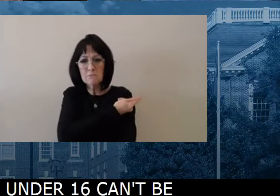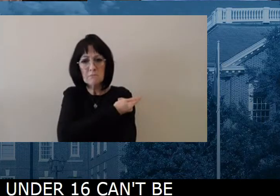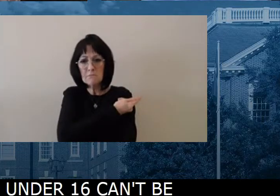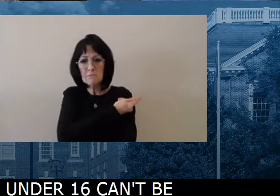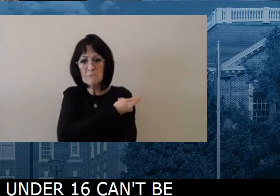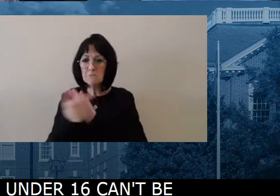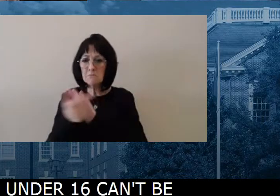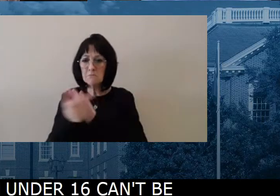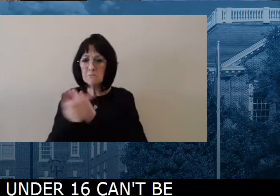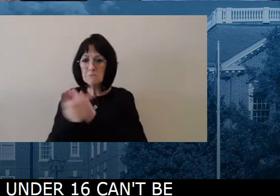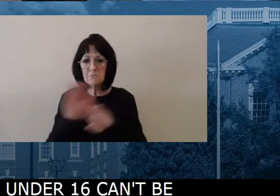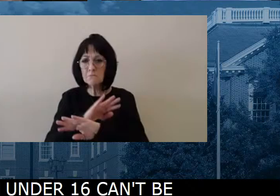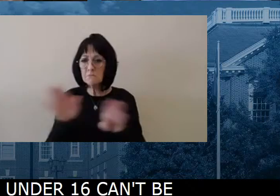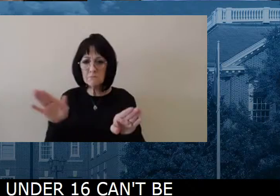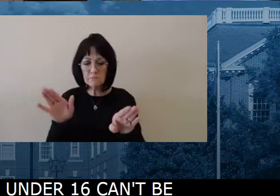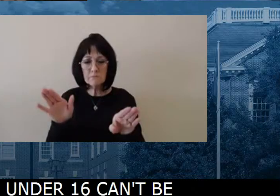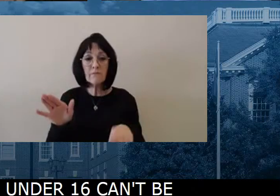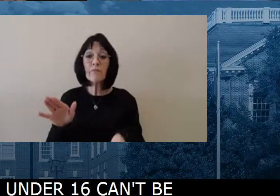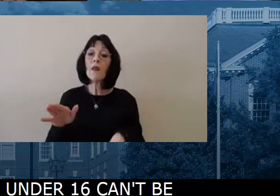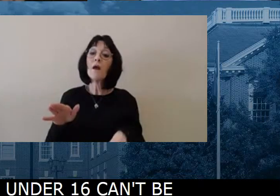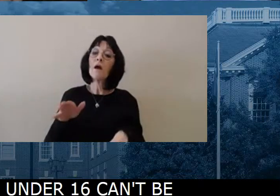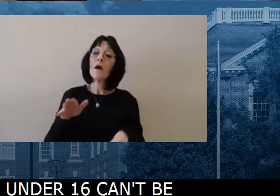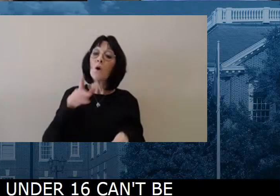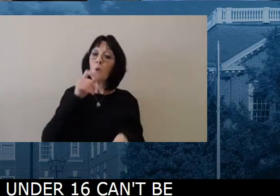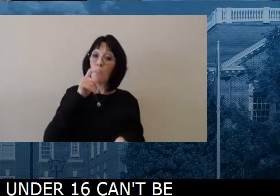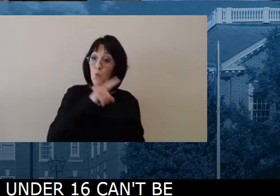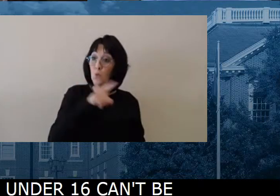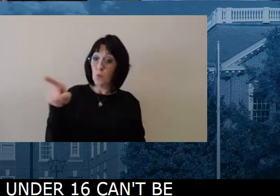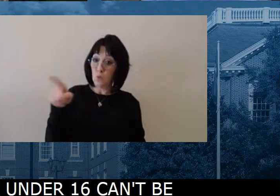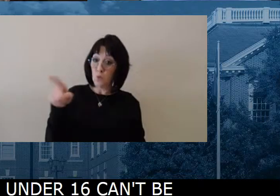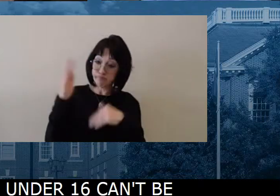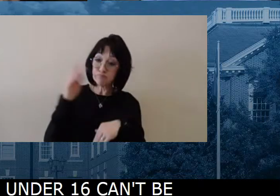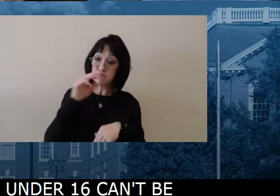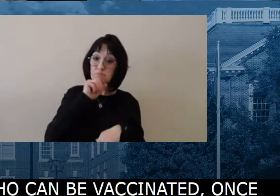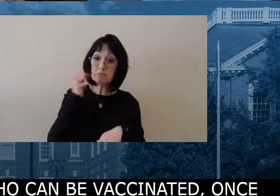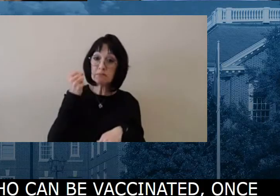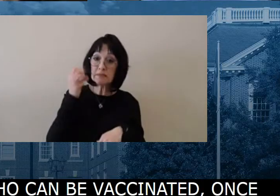be vaccinated once it's readily available,